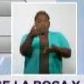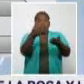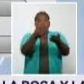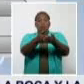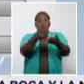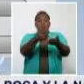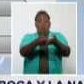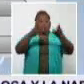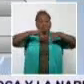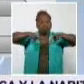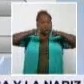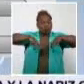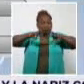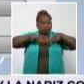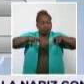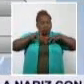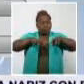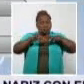In this way,